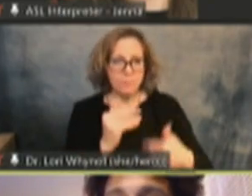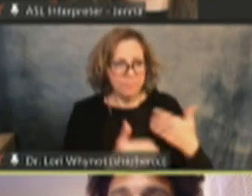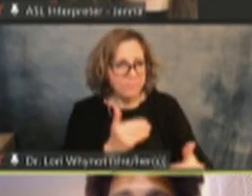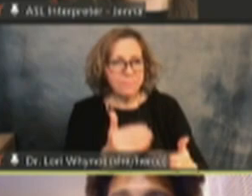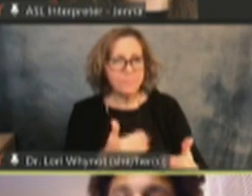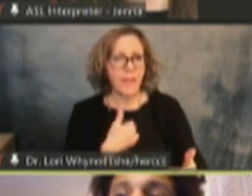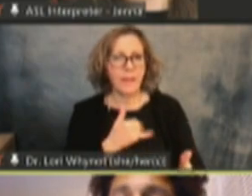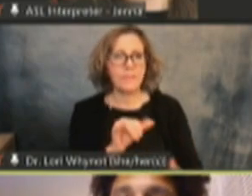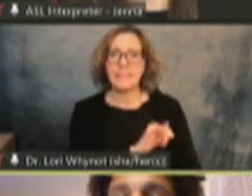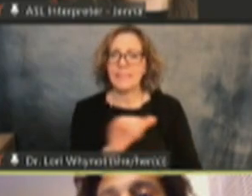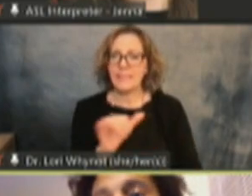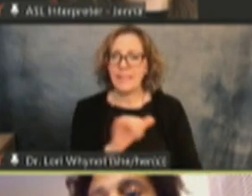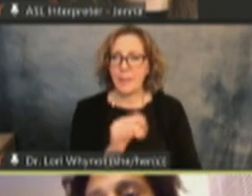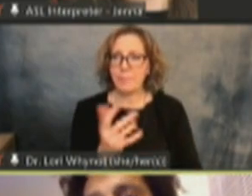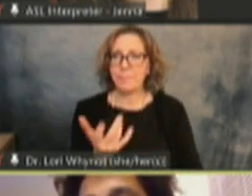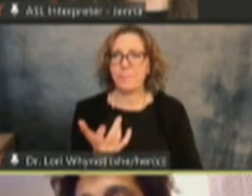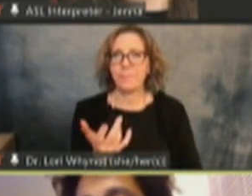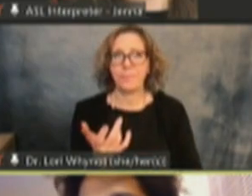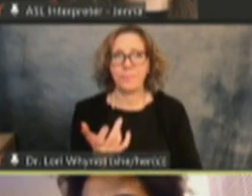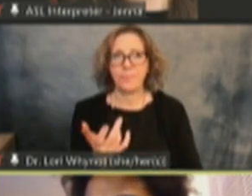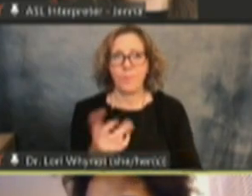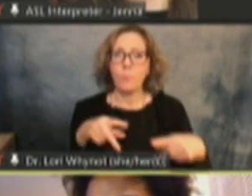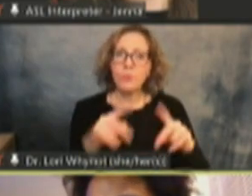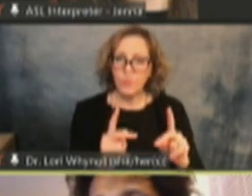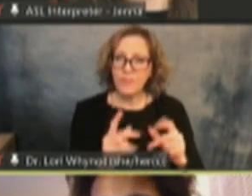have, again, enabling them to